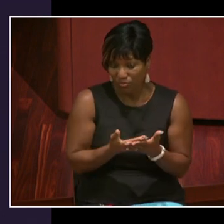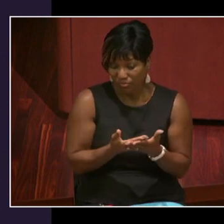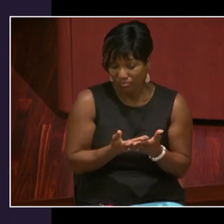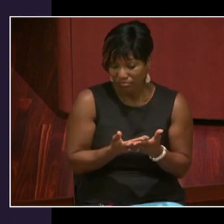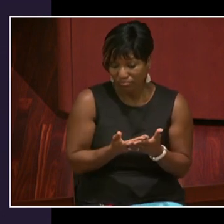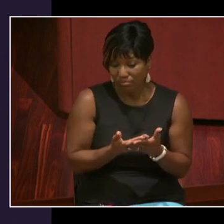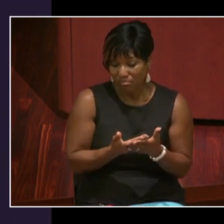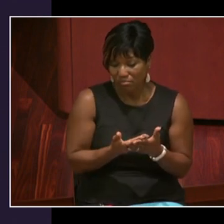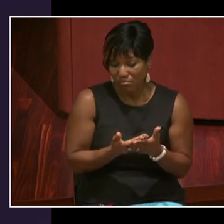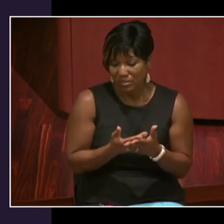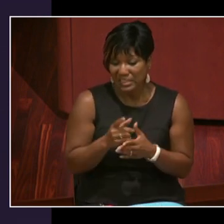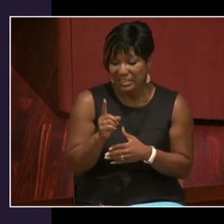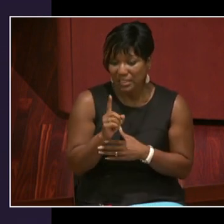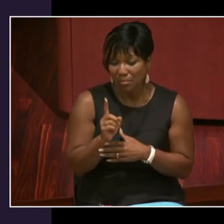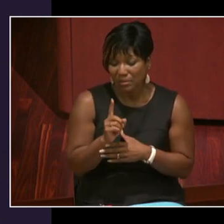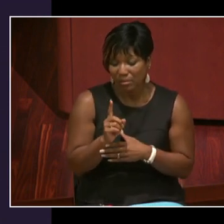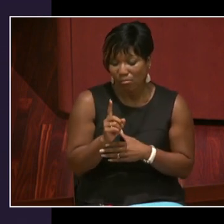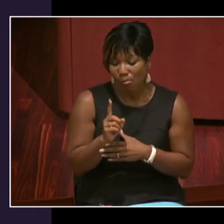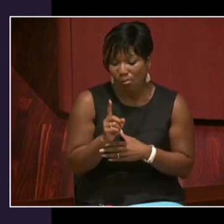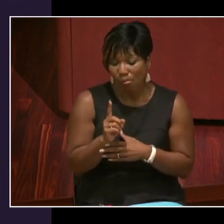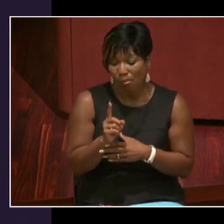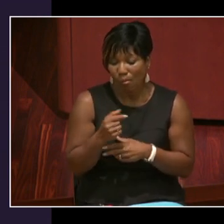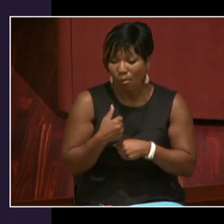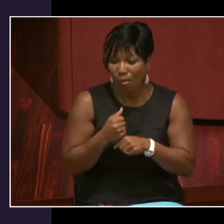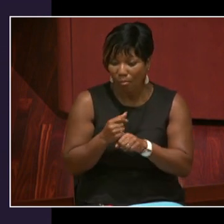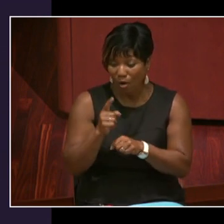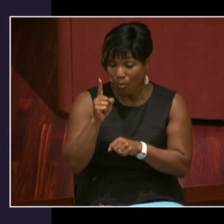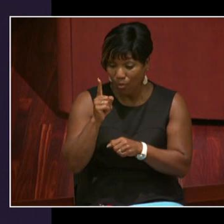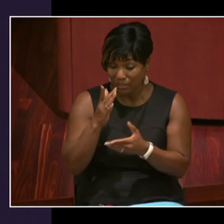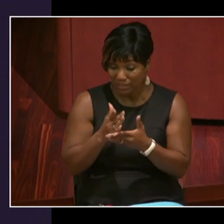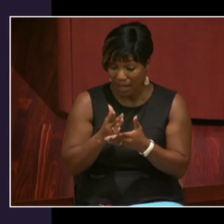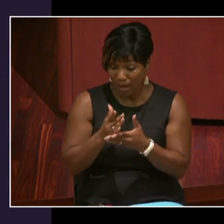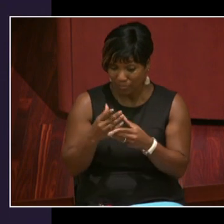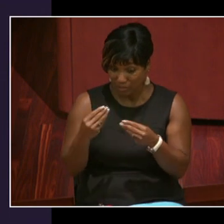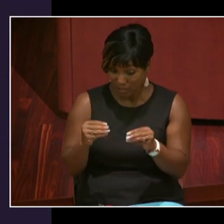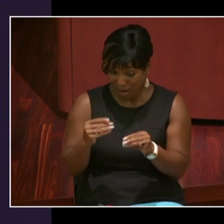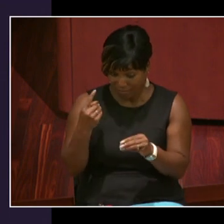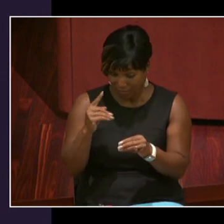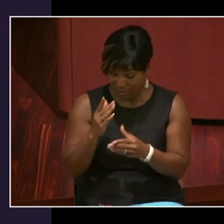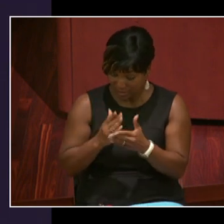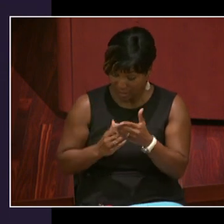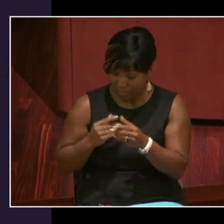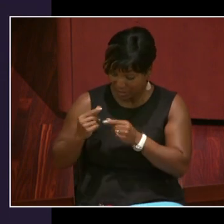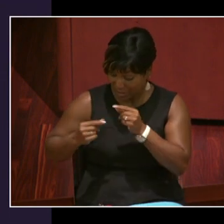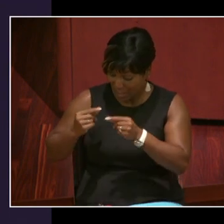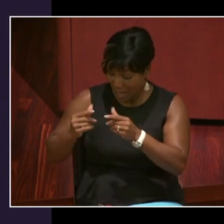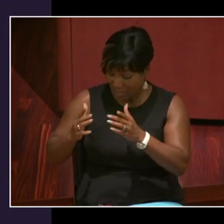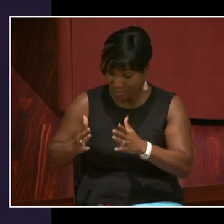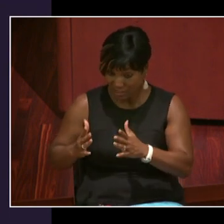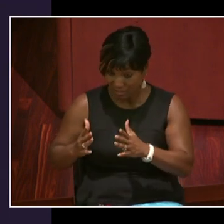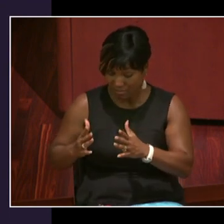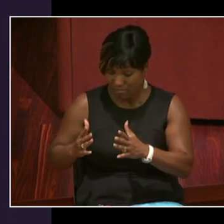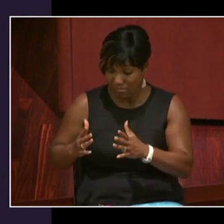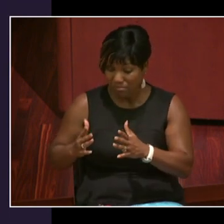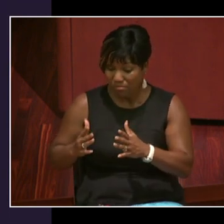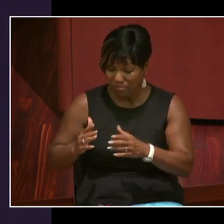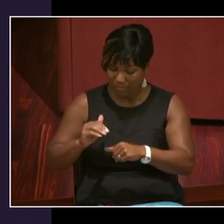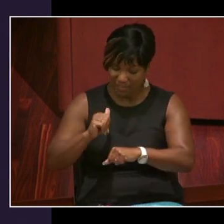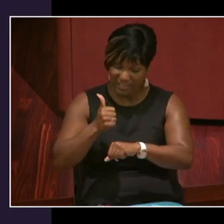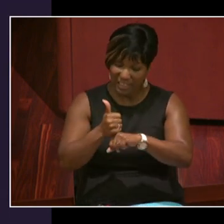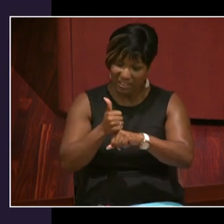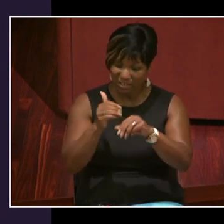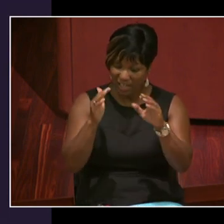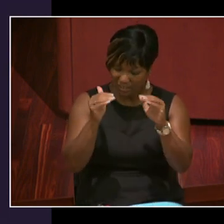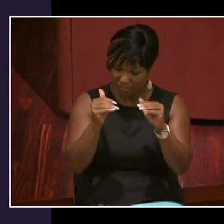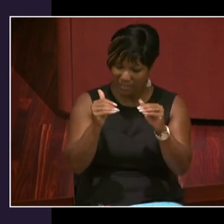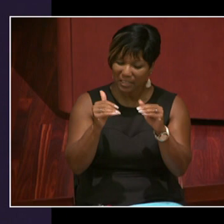it's something that can make it a one-stop shop for some of our genealogists, but again, setting your expectations, this isn't something